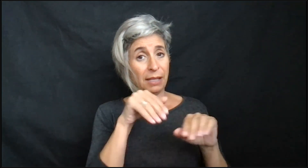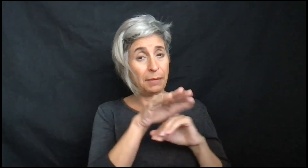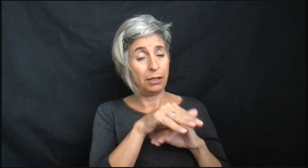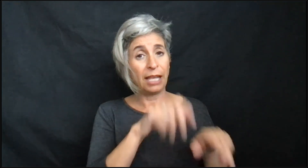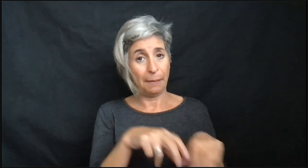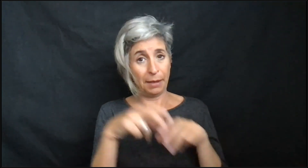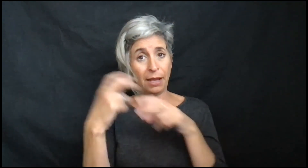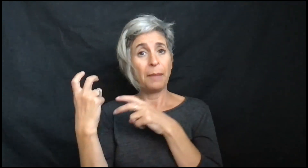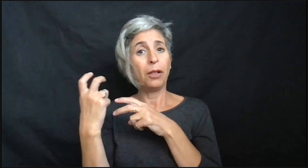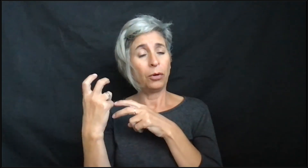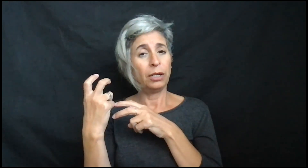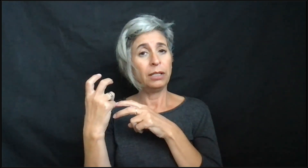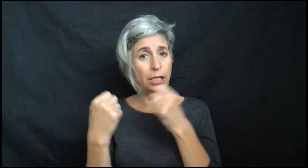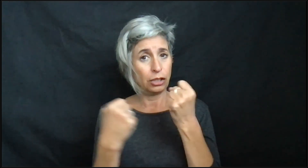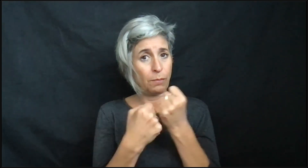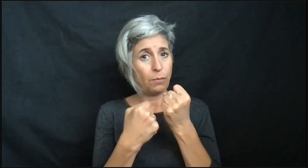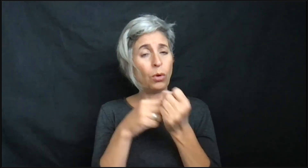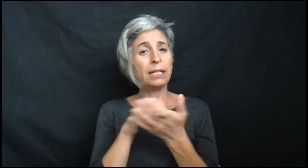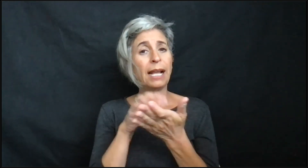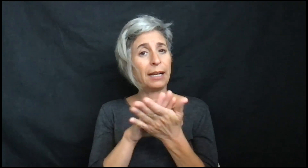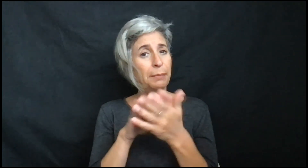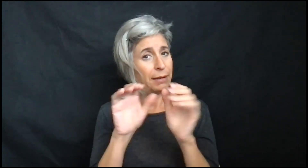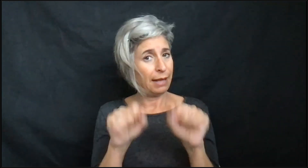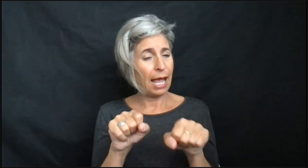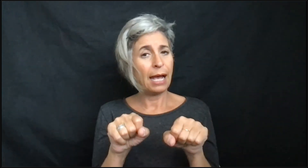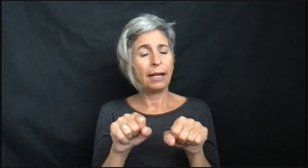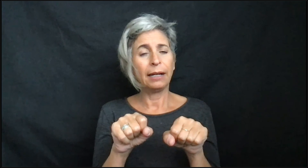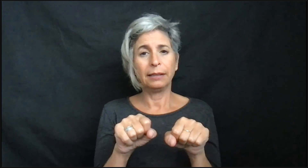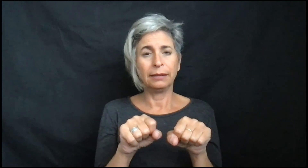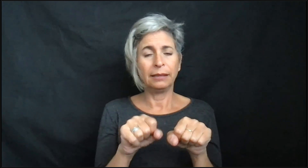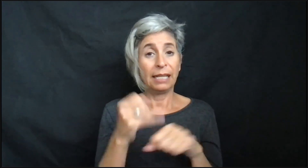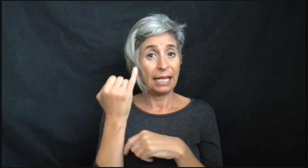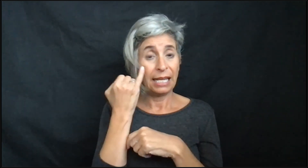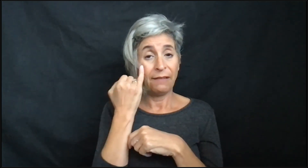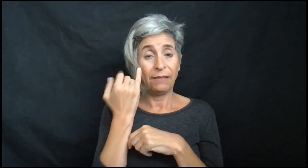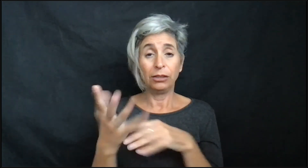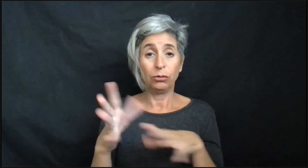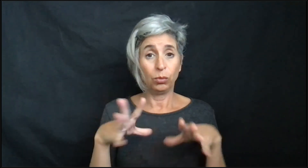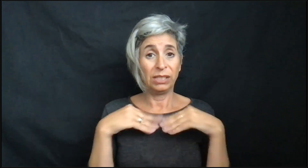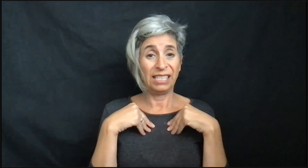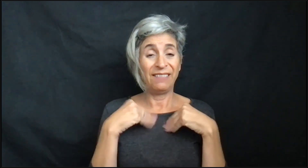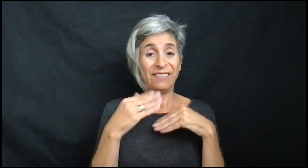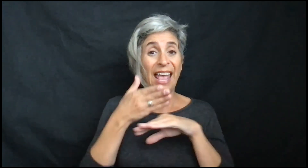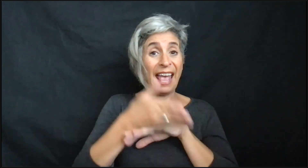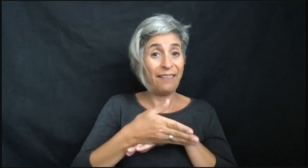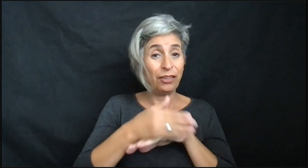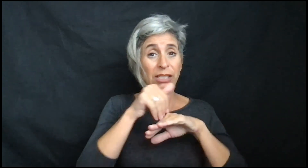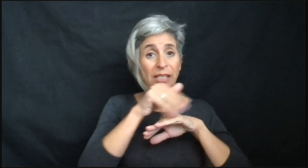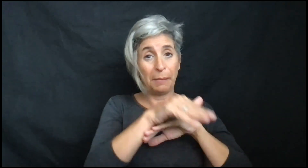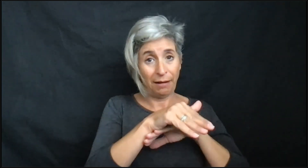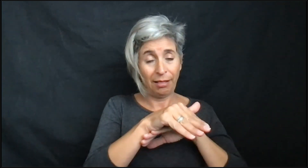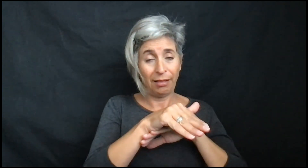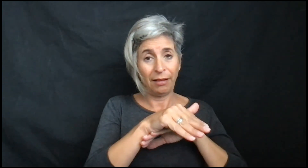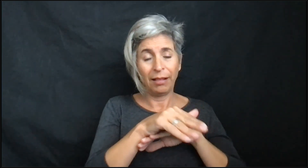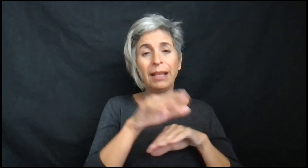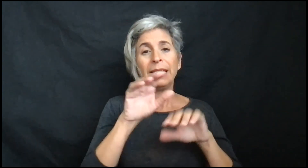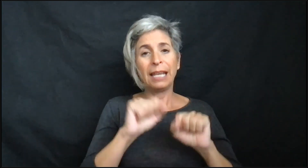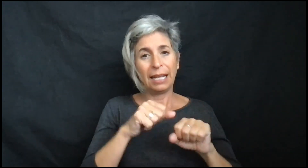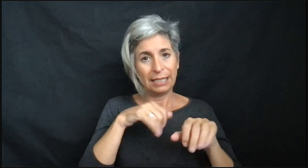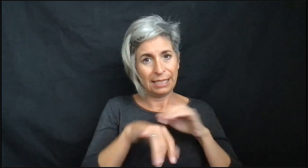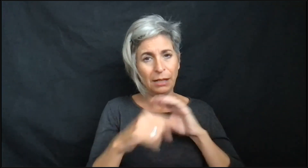as a supporting document. If it's received after the submittal, it can still be